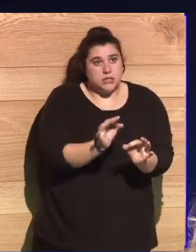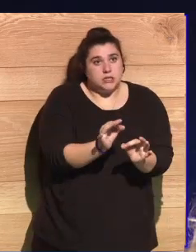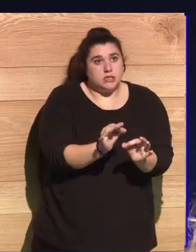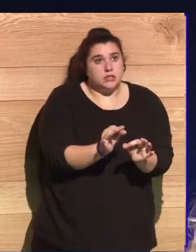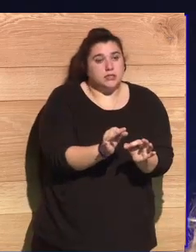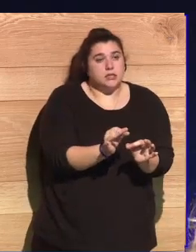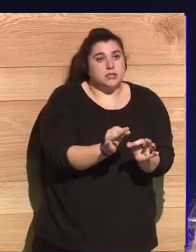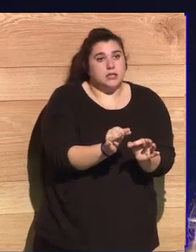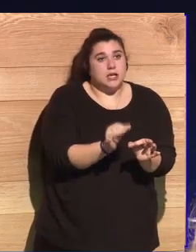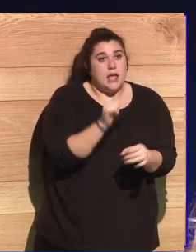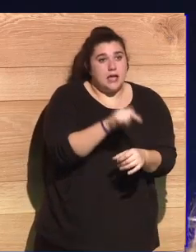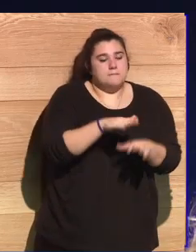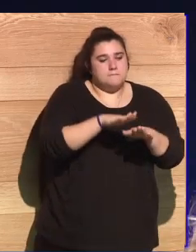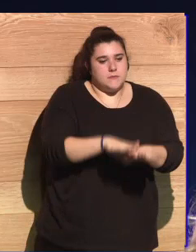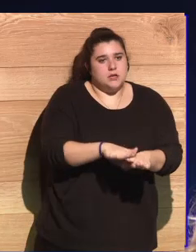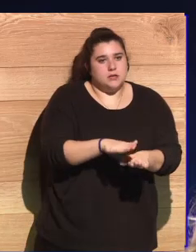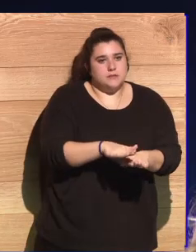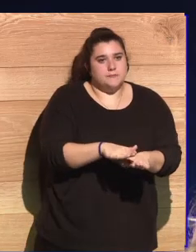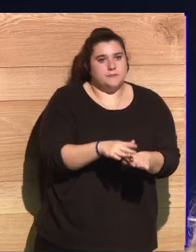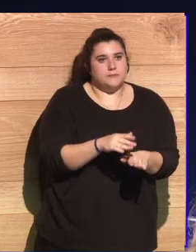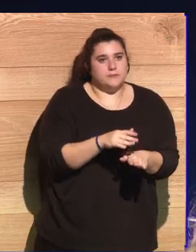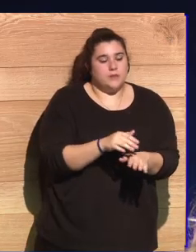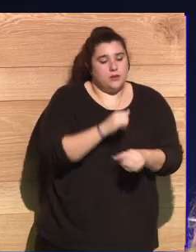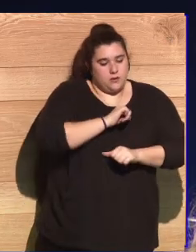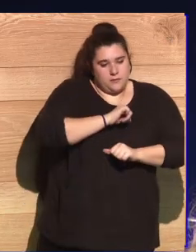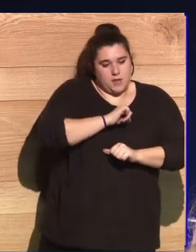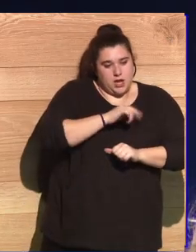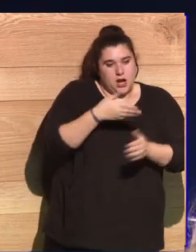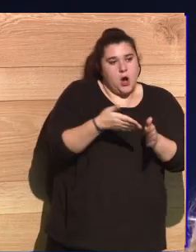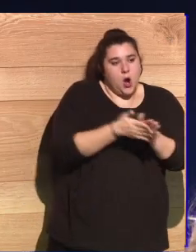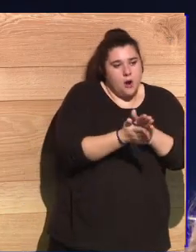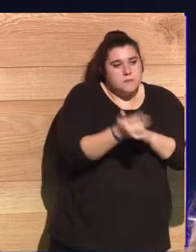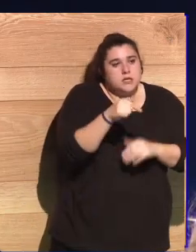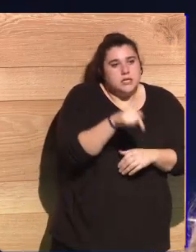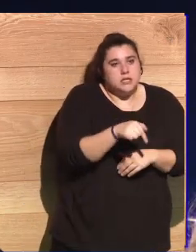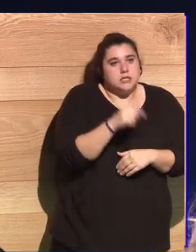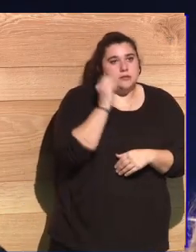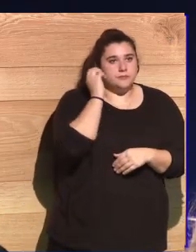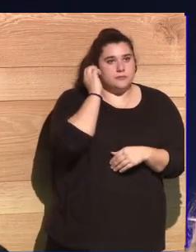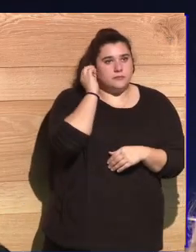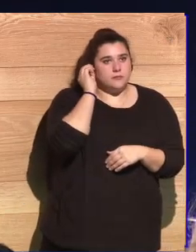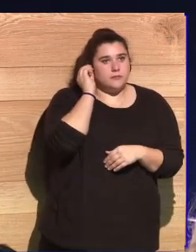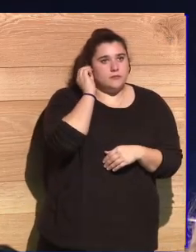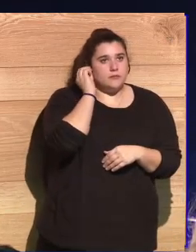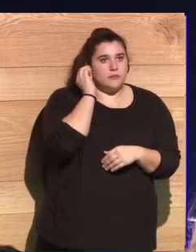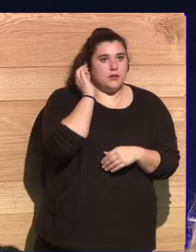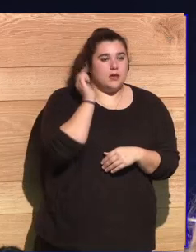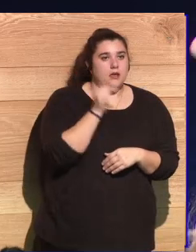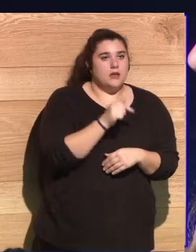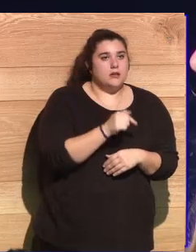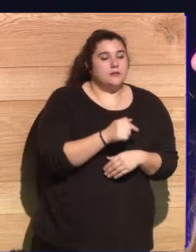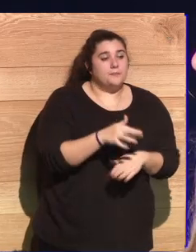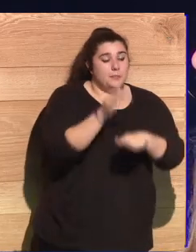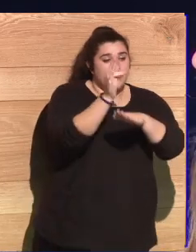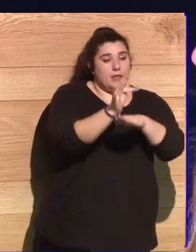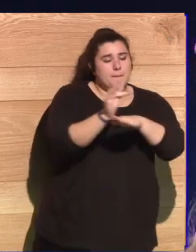it is. And the funny thing about also about that cemetery is so many people go to visit Jack Kerouac's